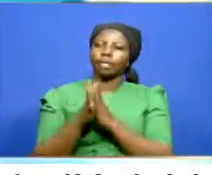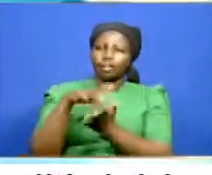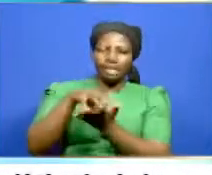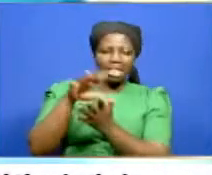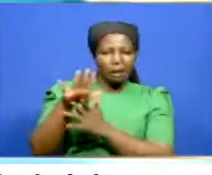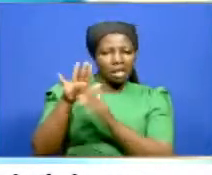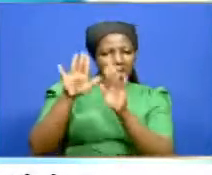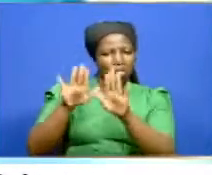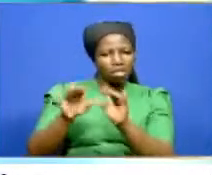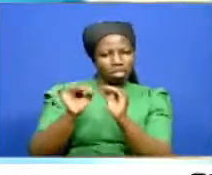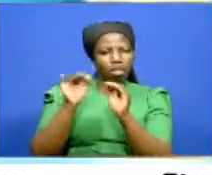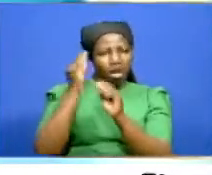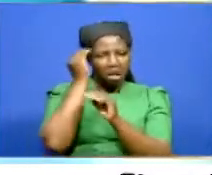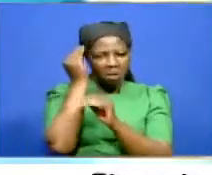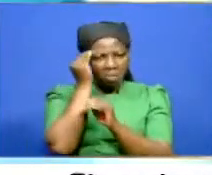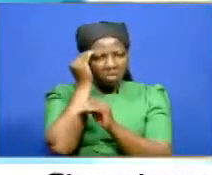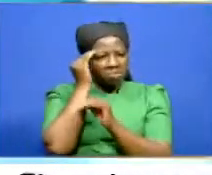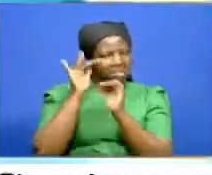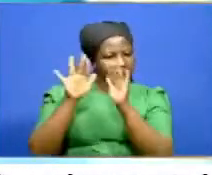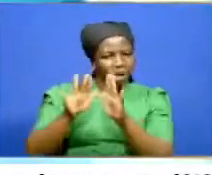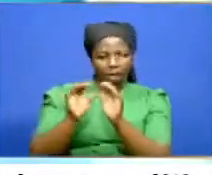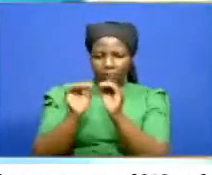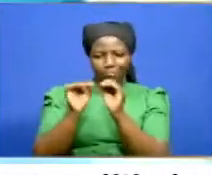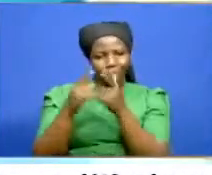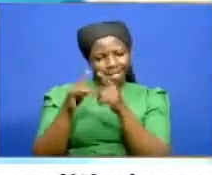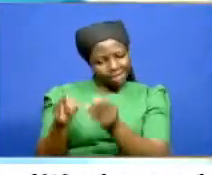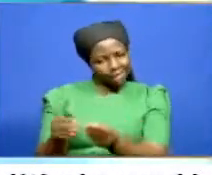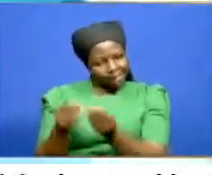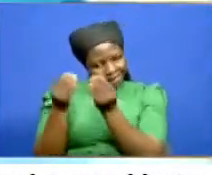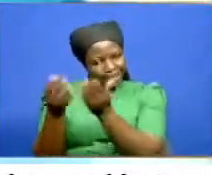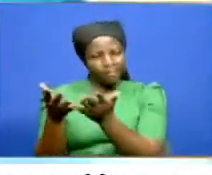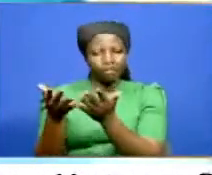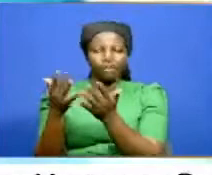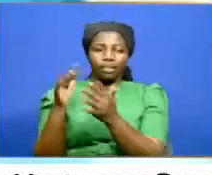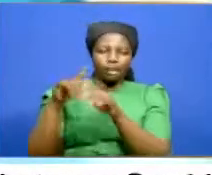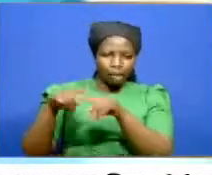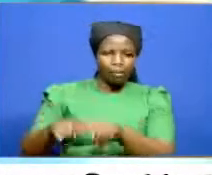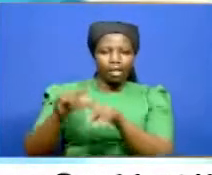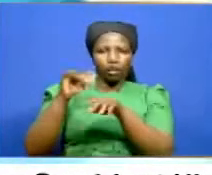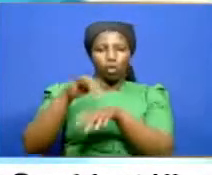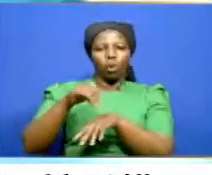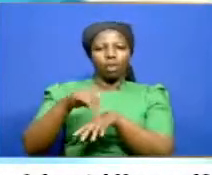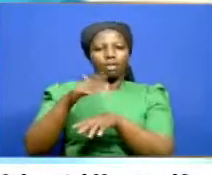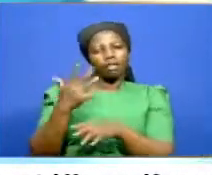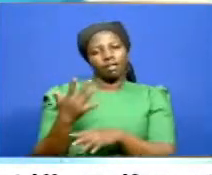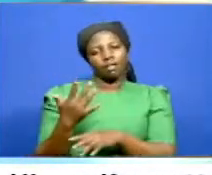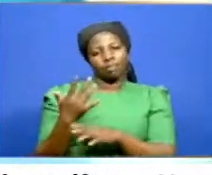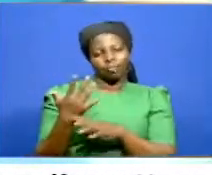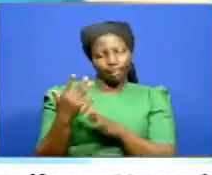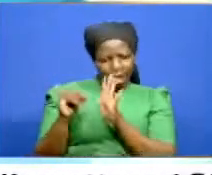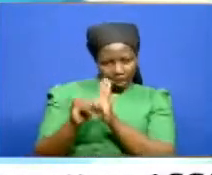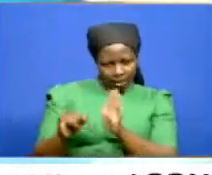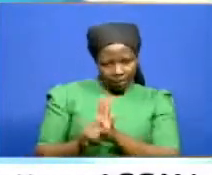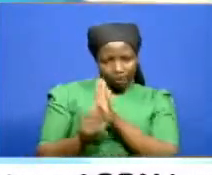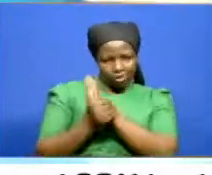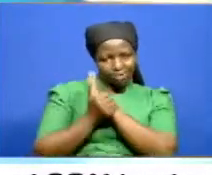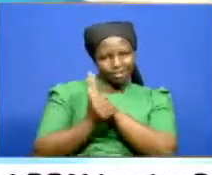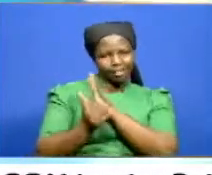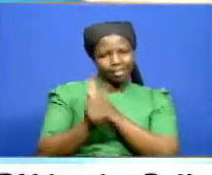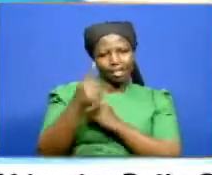all that they come from. Give them according to merit. And by giving them according to merit, by just identifying talent the right way. Okay,